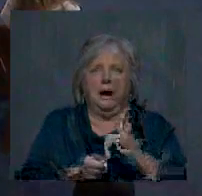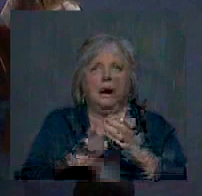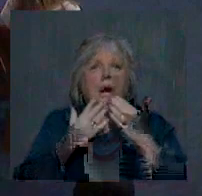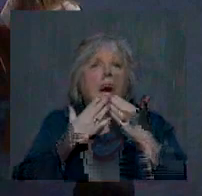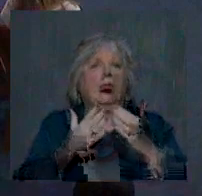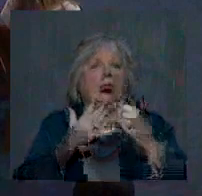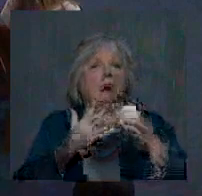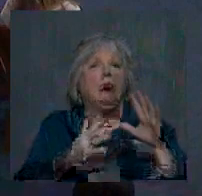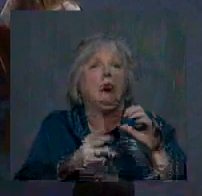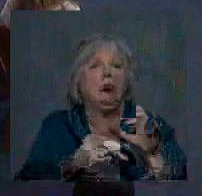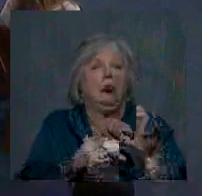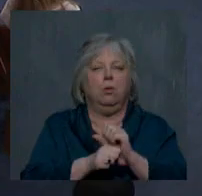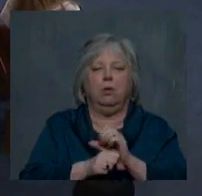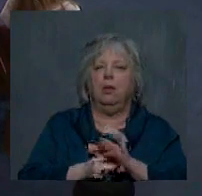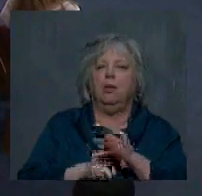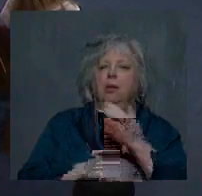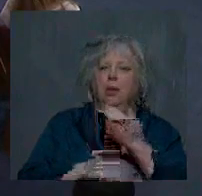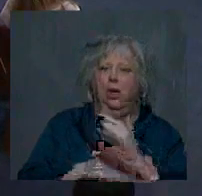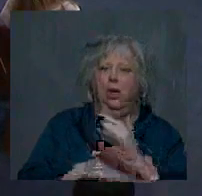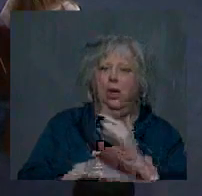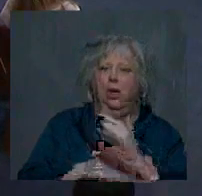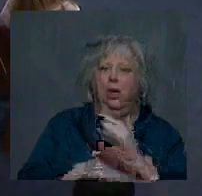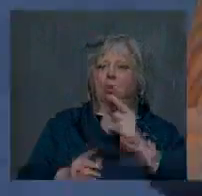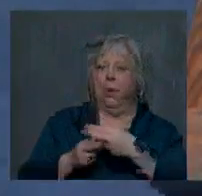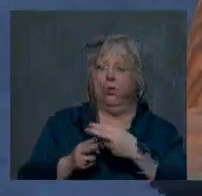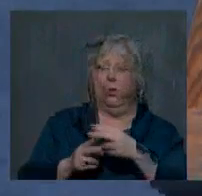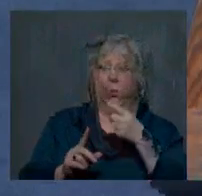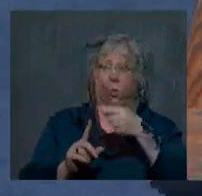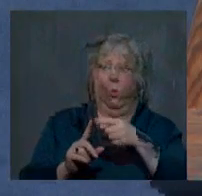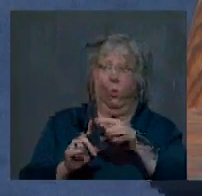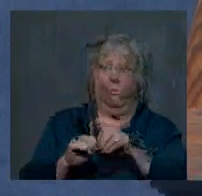Director Computer, point of question.